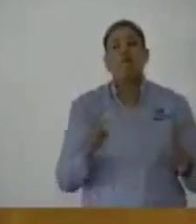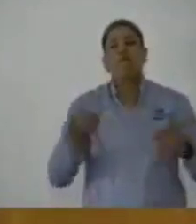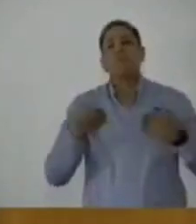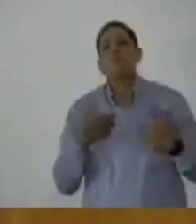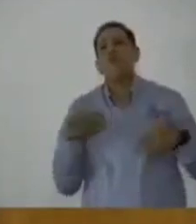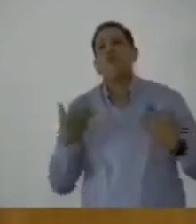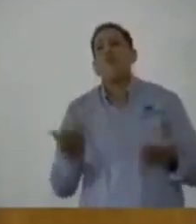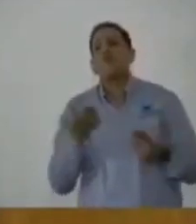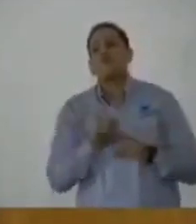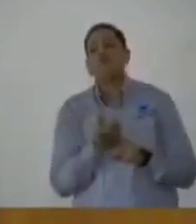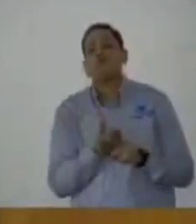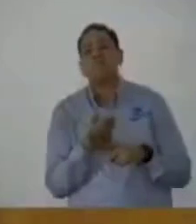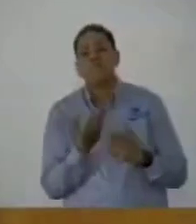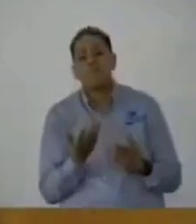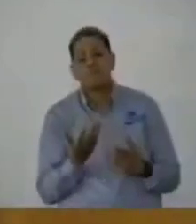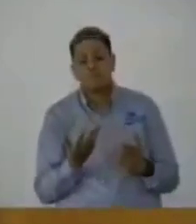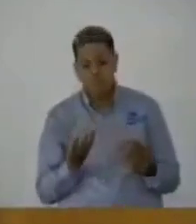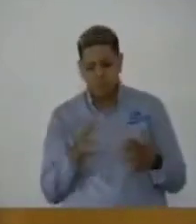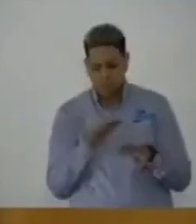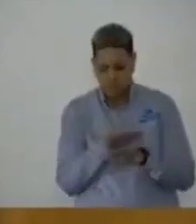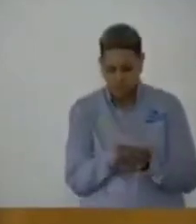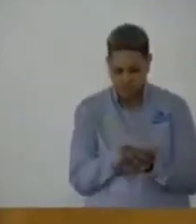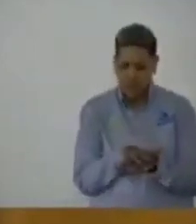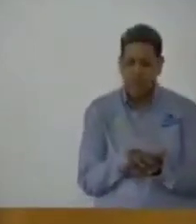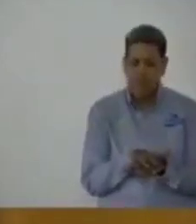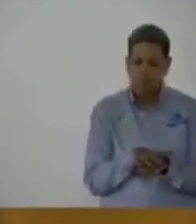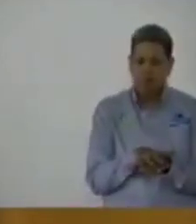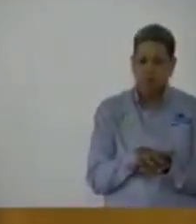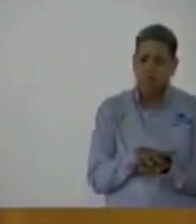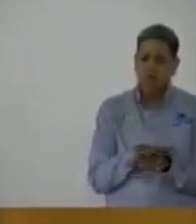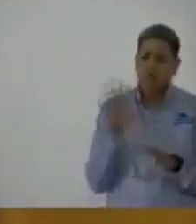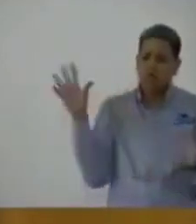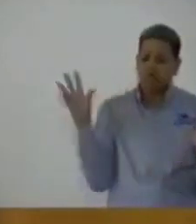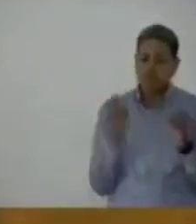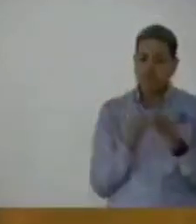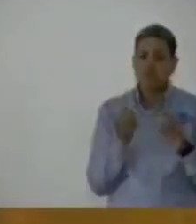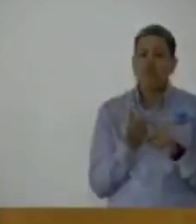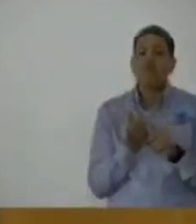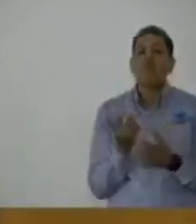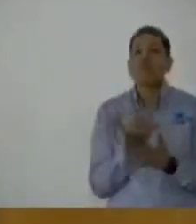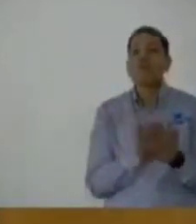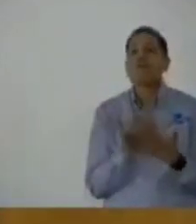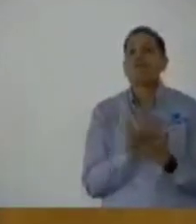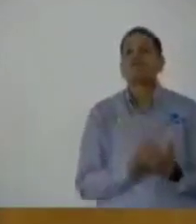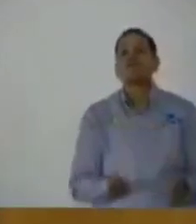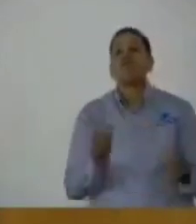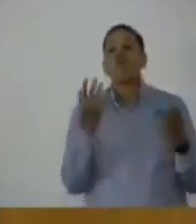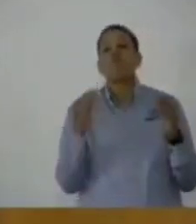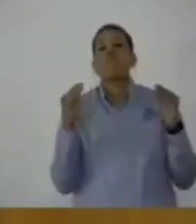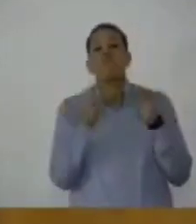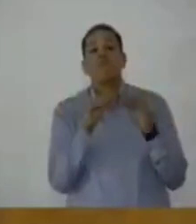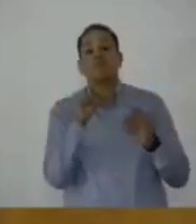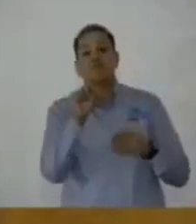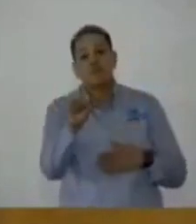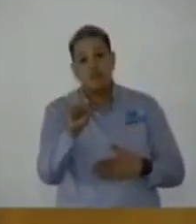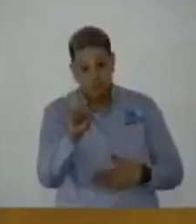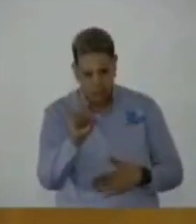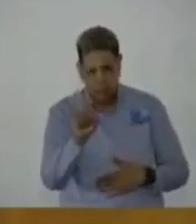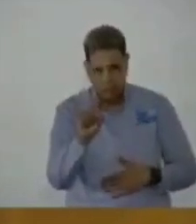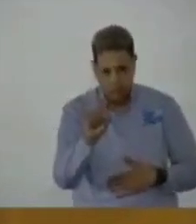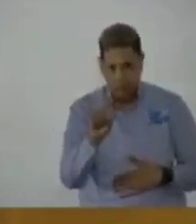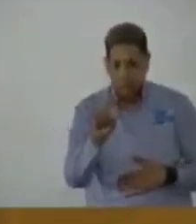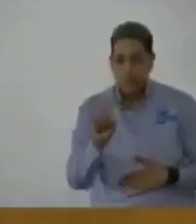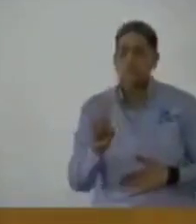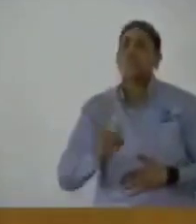been in the amalgamation, in the total, a collection of more taxes, right?